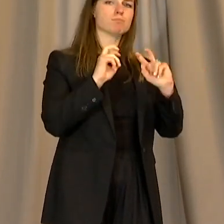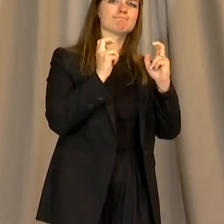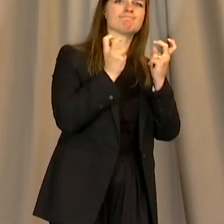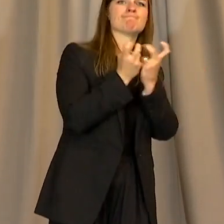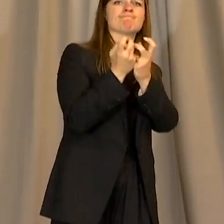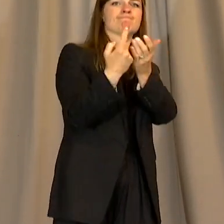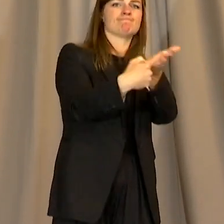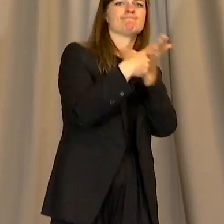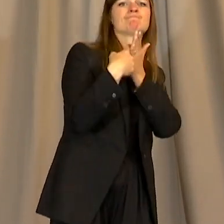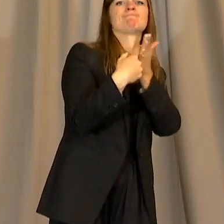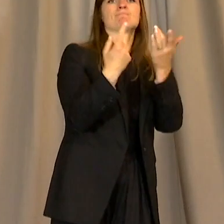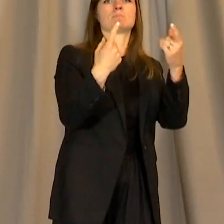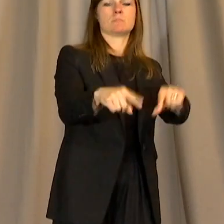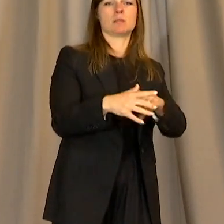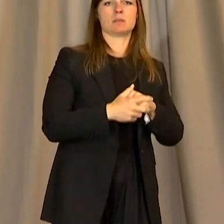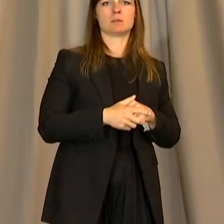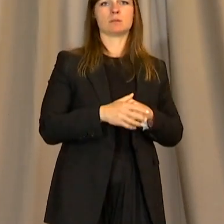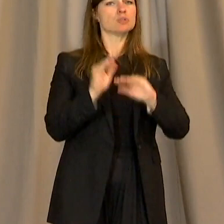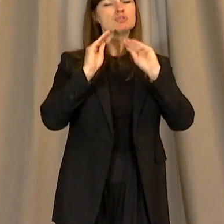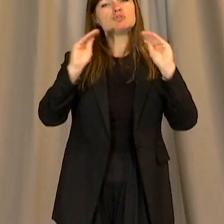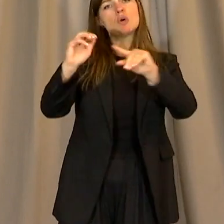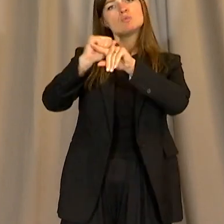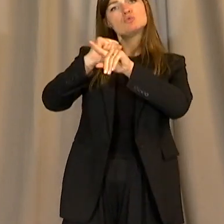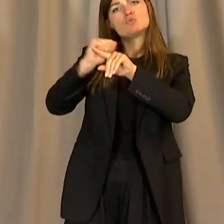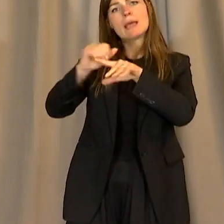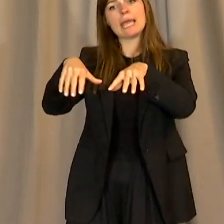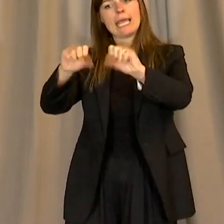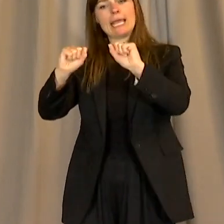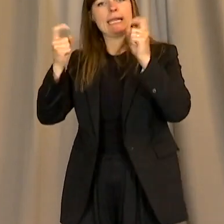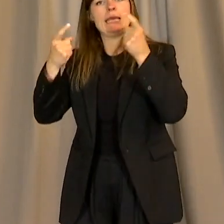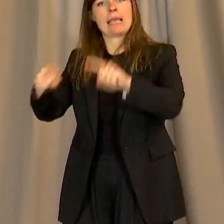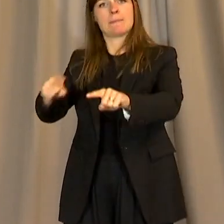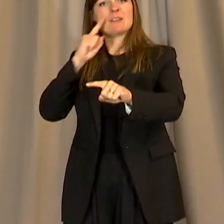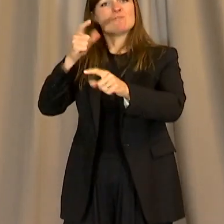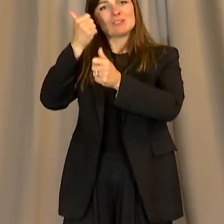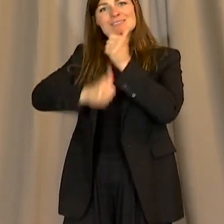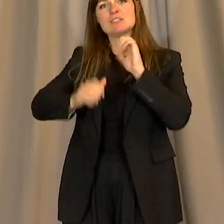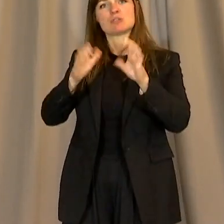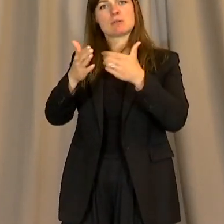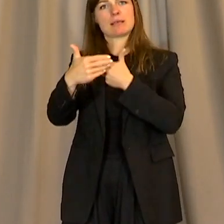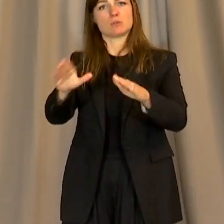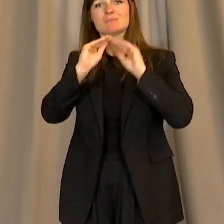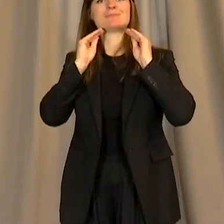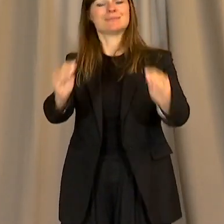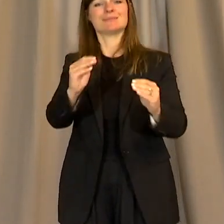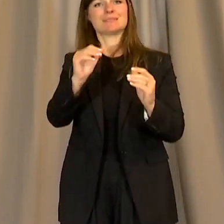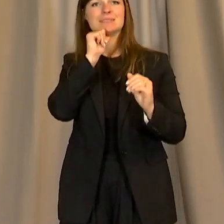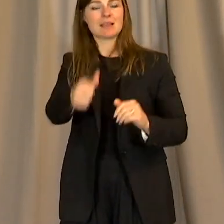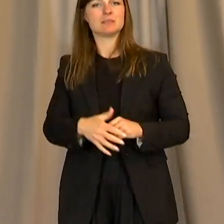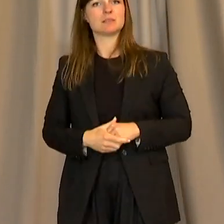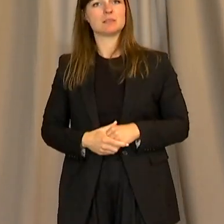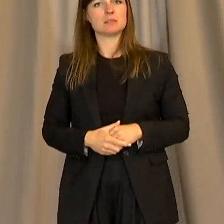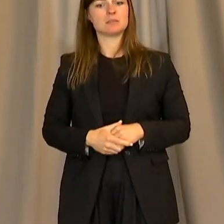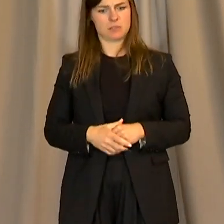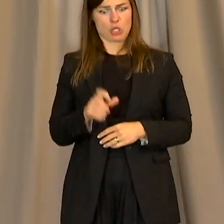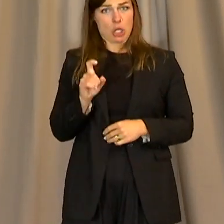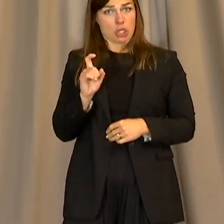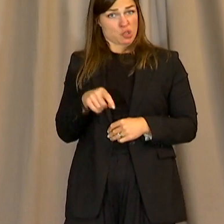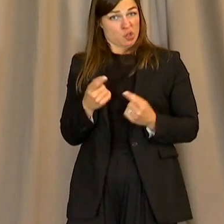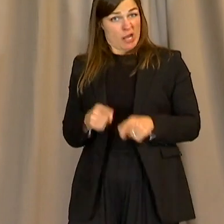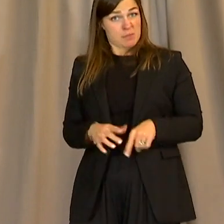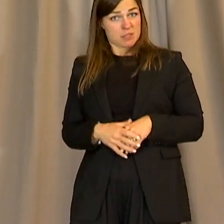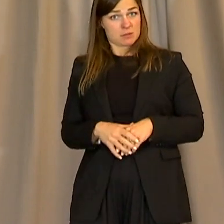not training that's happening that in every classroom. It should happen. This should